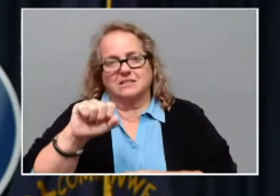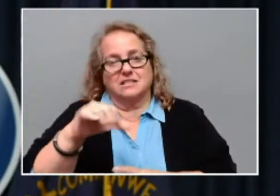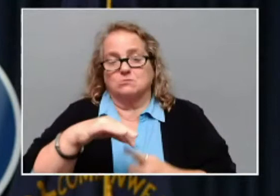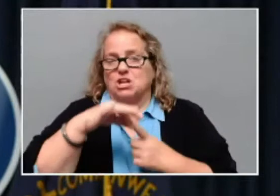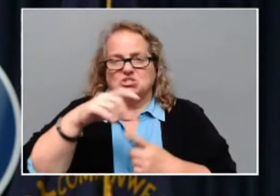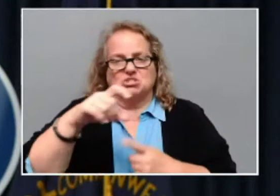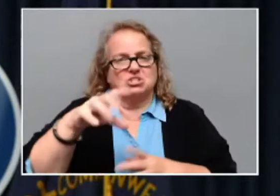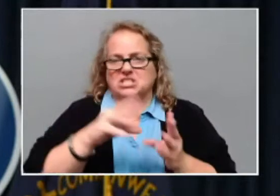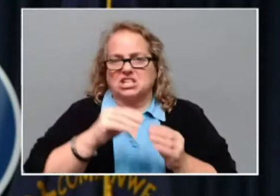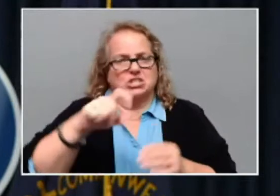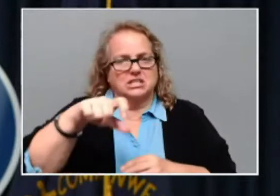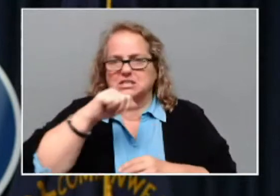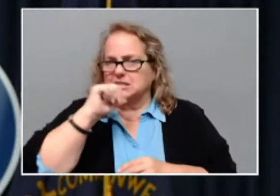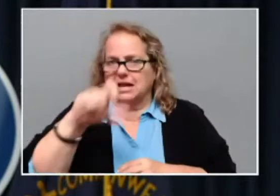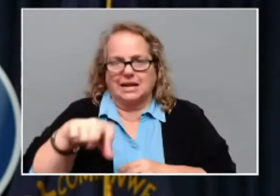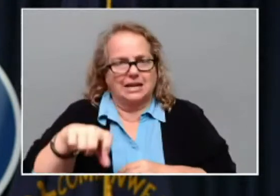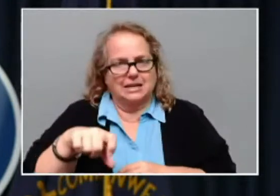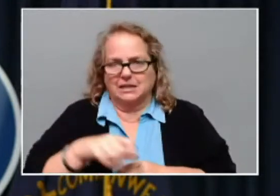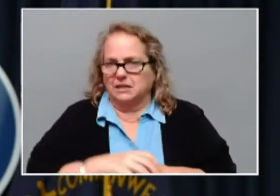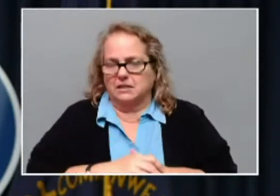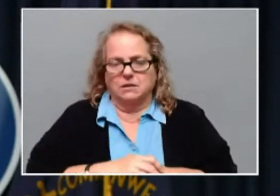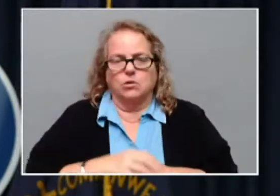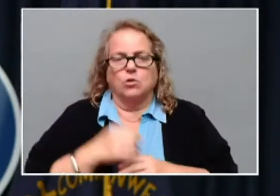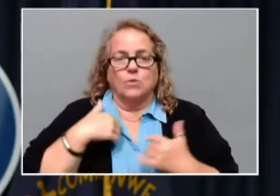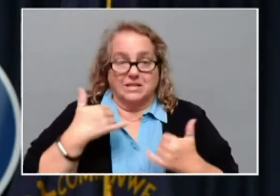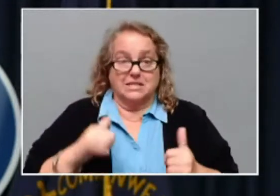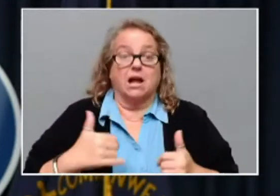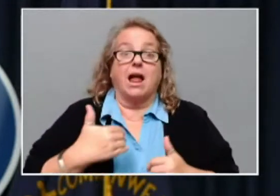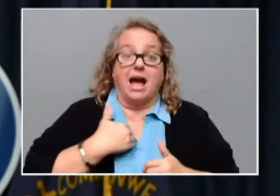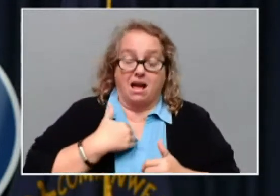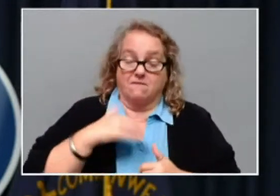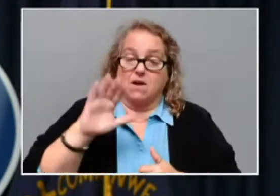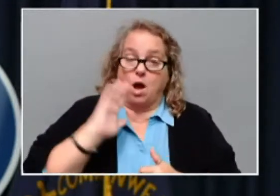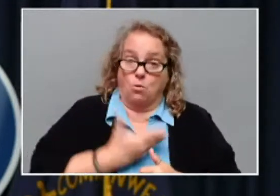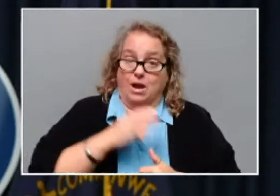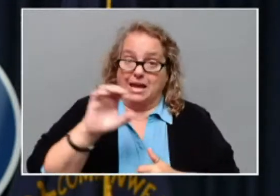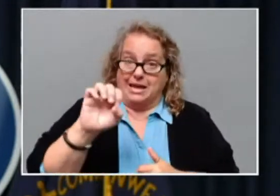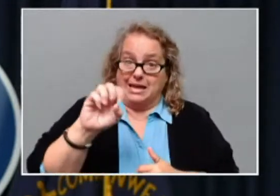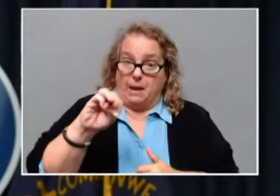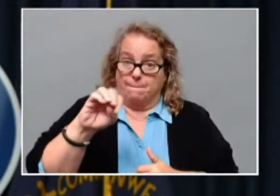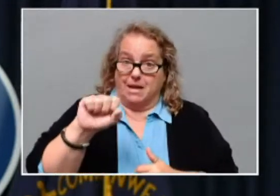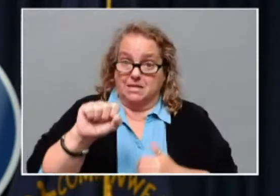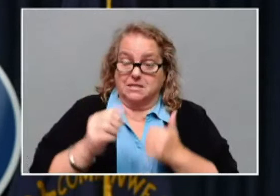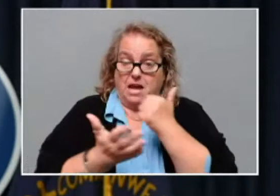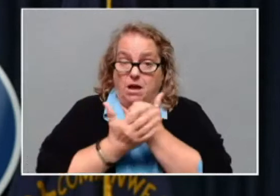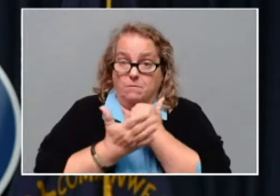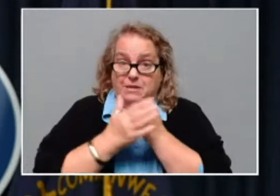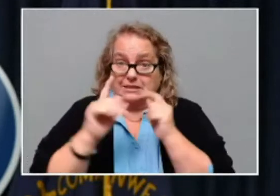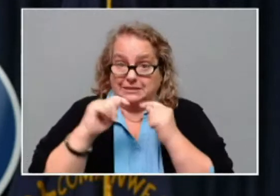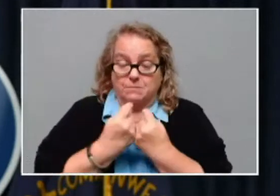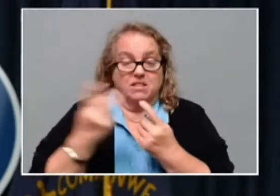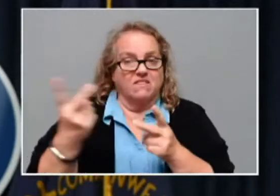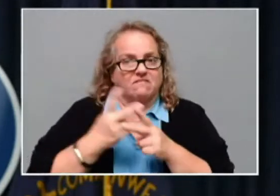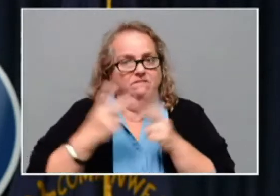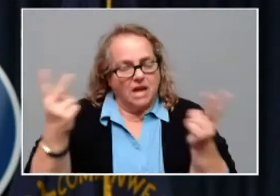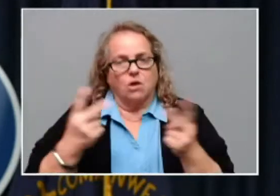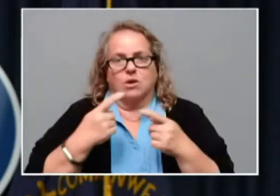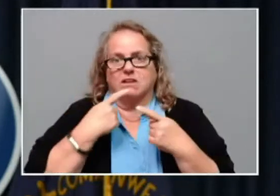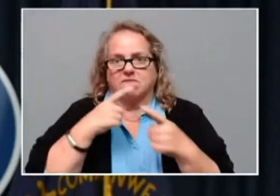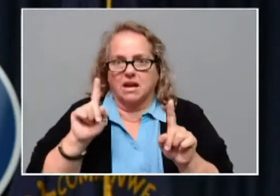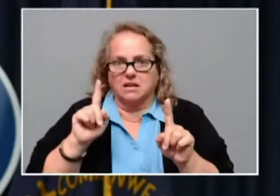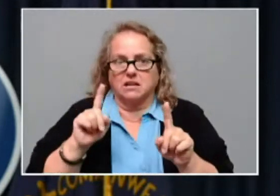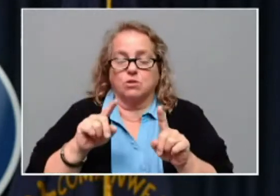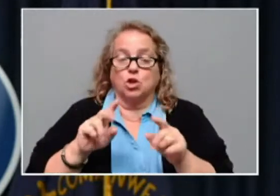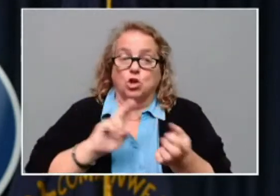believe we still have all of our EMS strike teams. They have been really effective. The nurse strike team has left